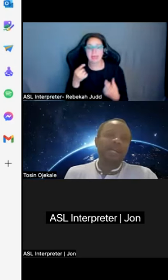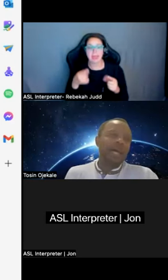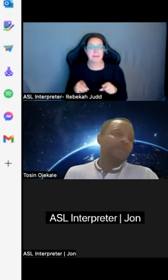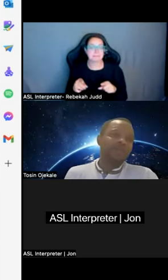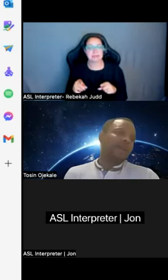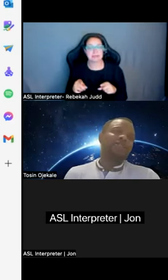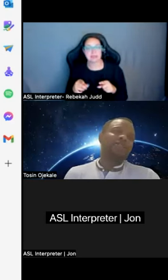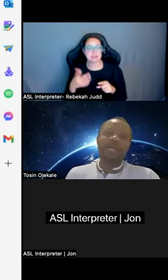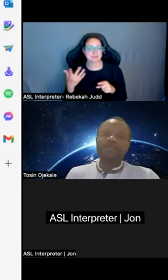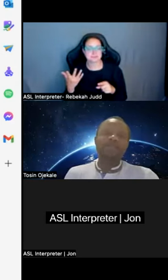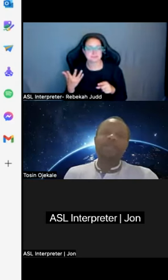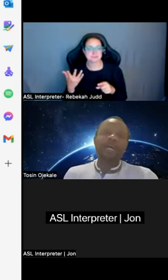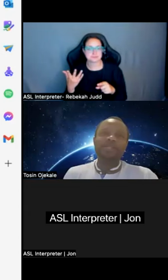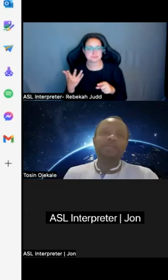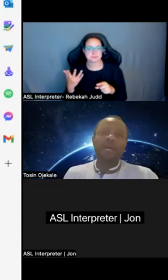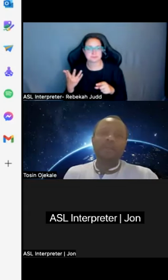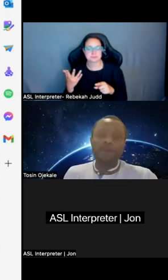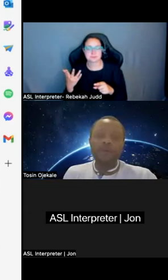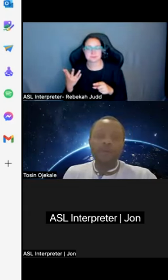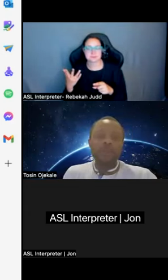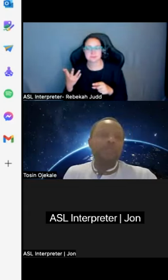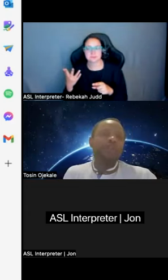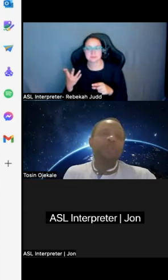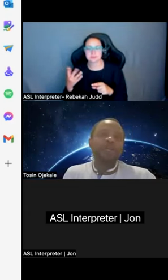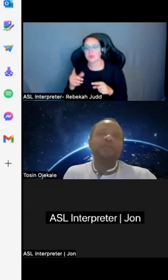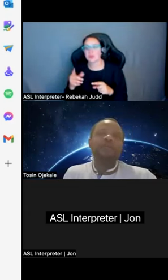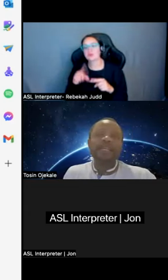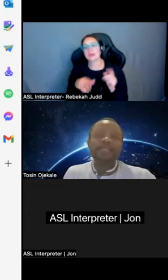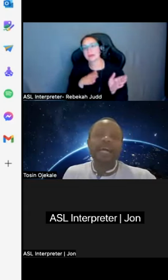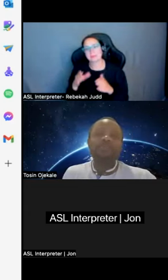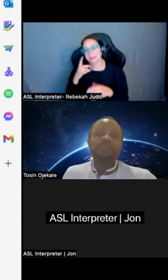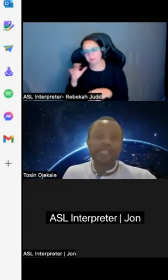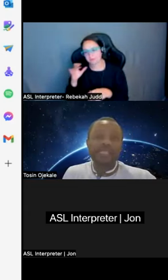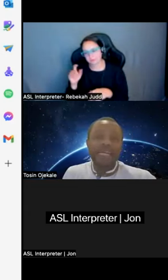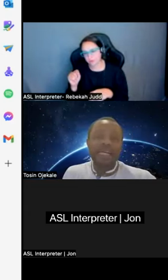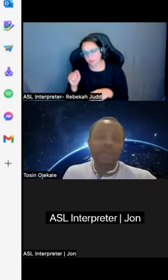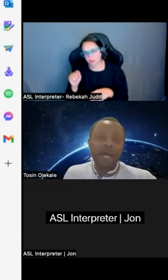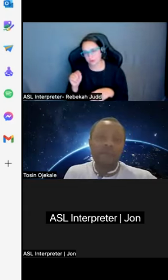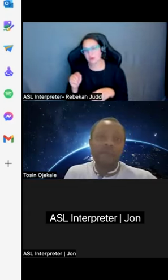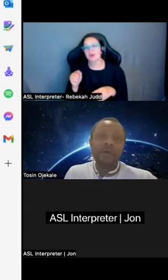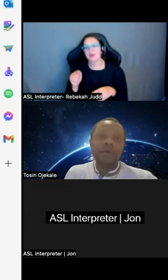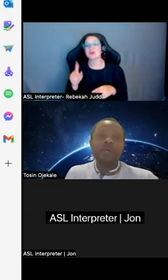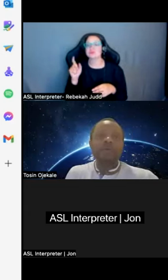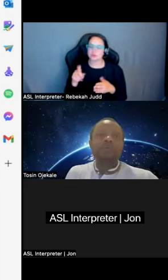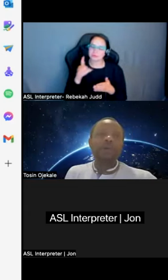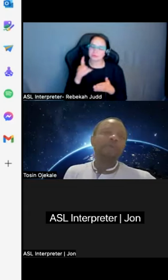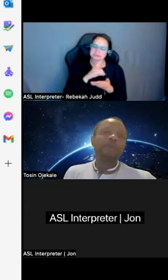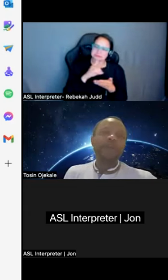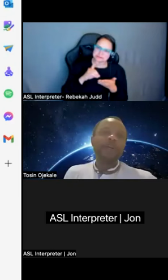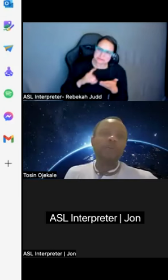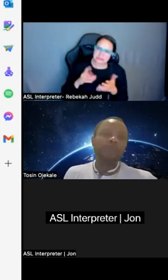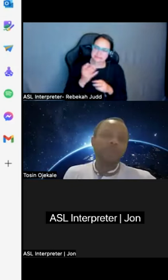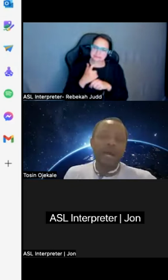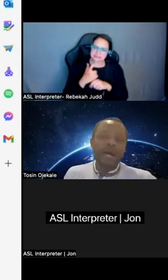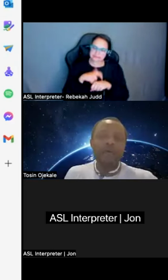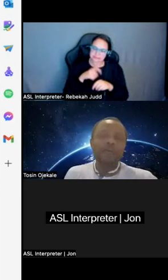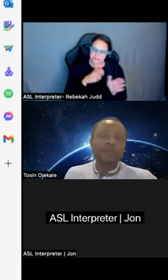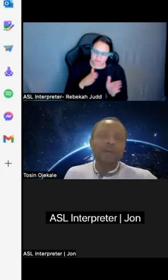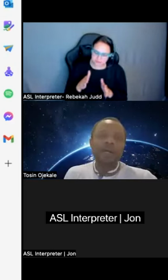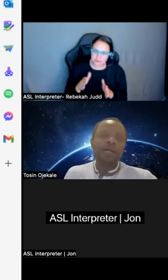in an ad hoc fashion. That's something that you didn't plan for. So it's something you've taken time to design and plan for. So recovery is also